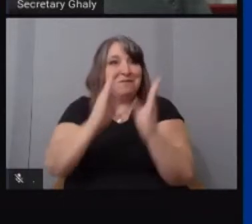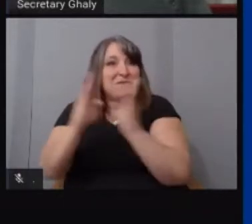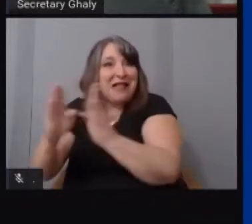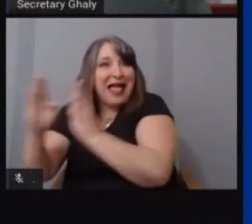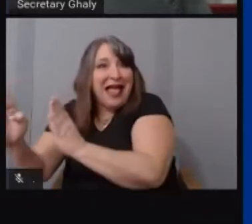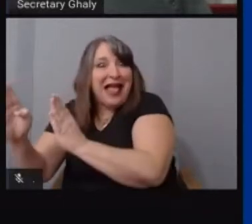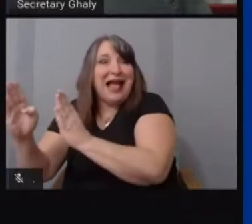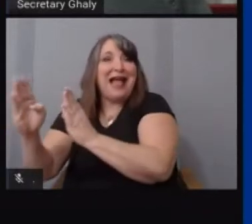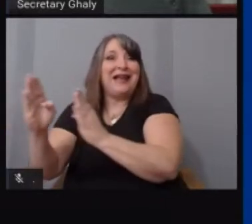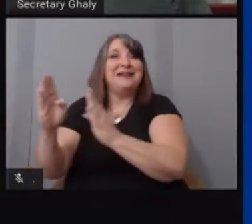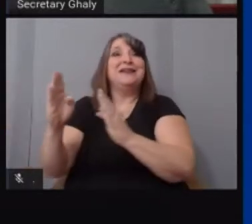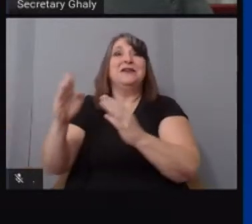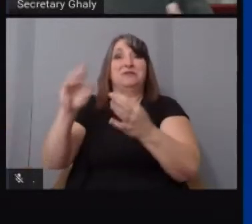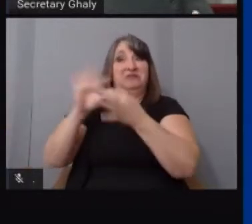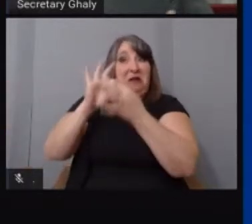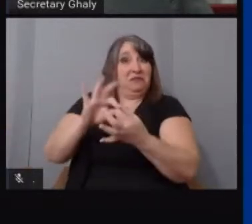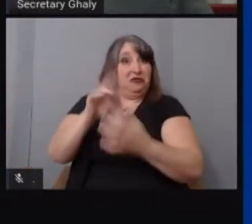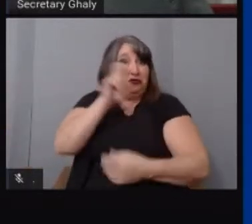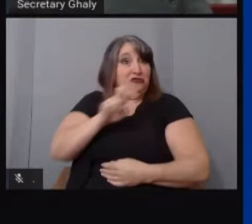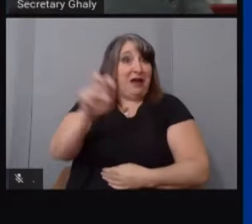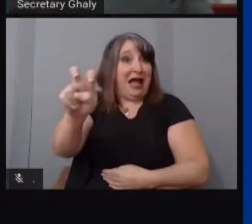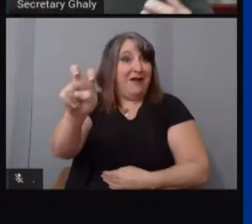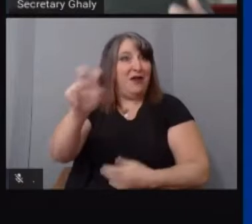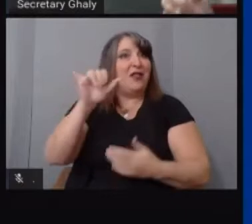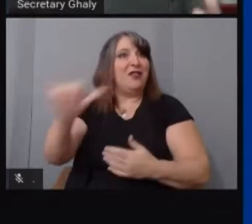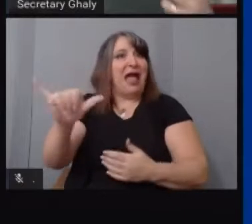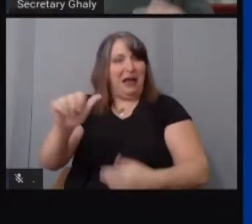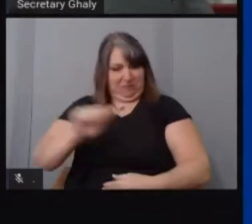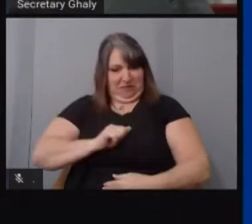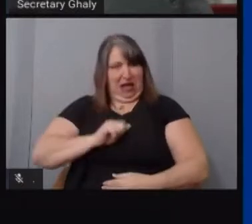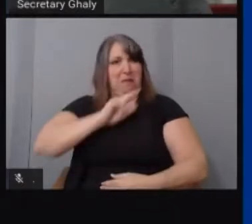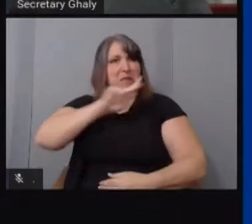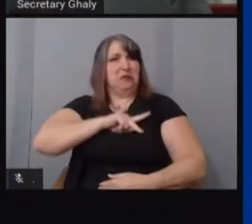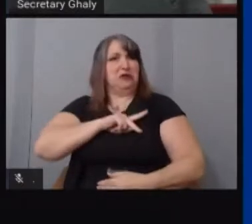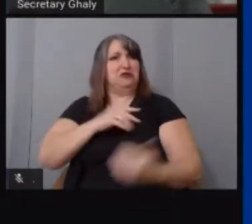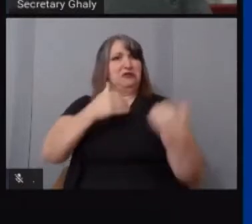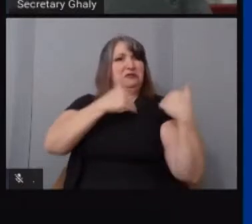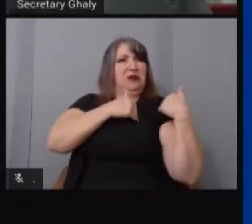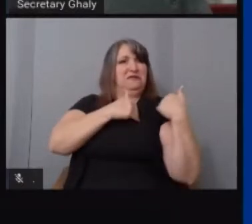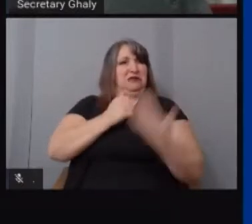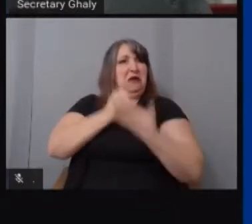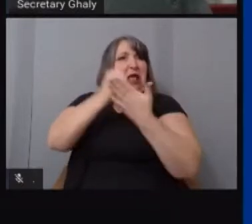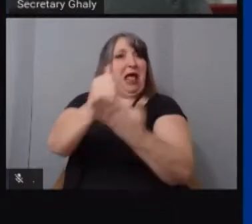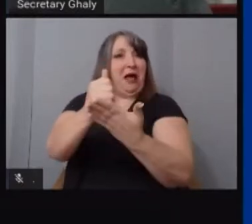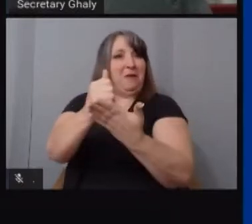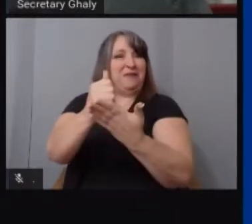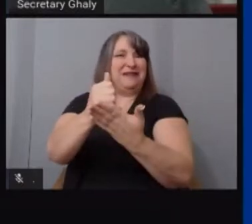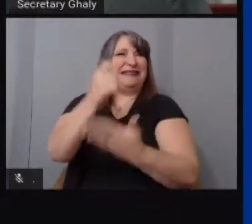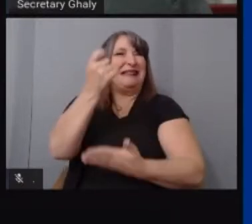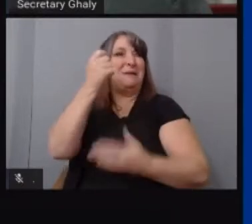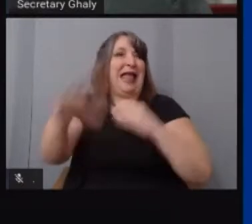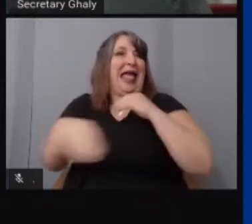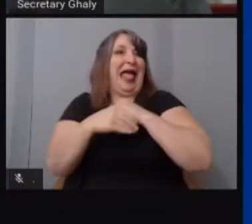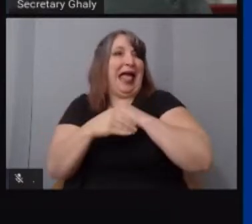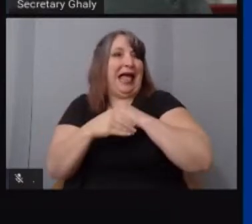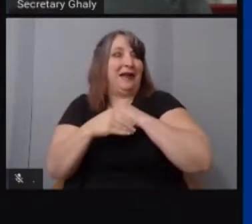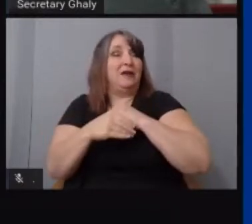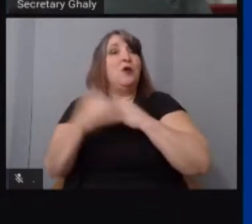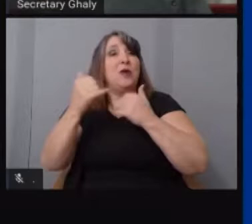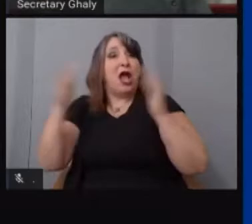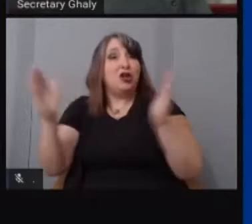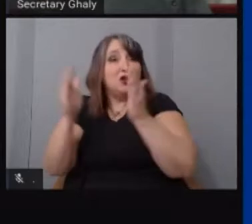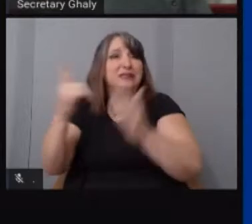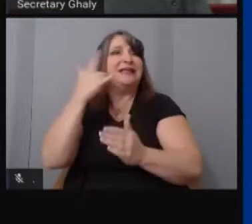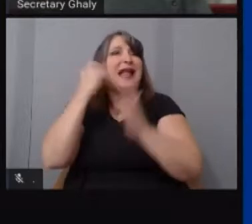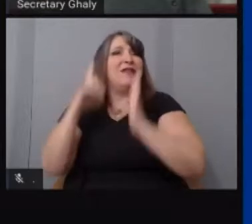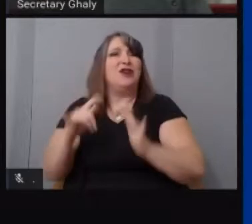that sector of personal responsibility that I've talked about before, this is an added element. And we're encouraging Californians to stay close